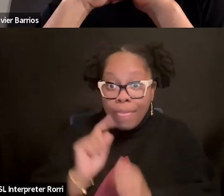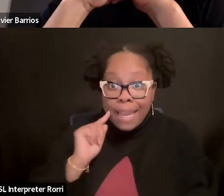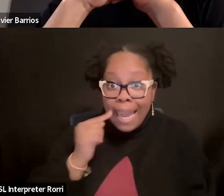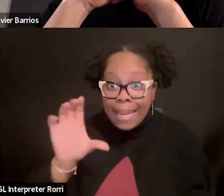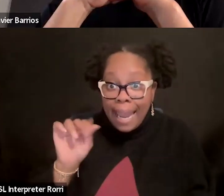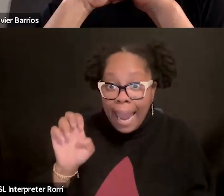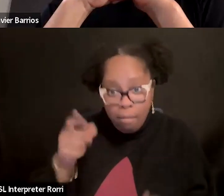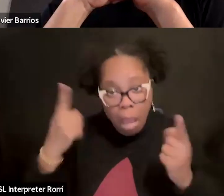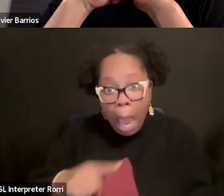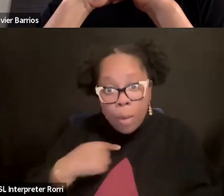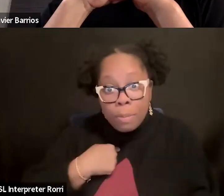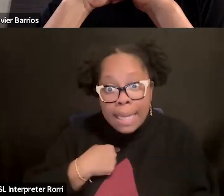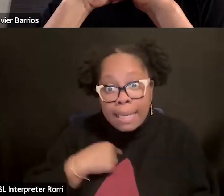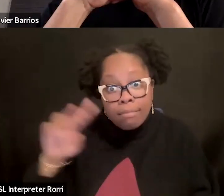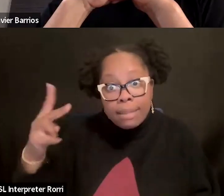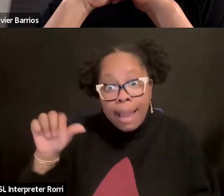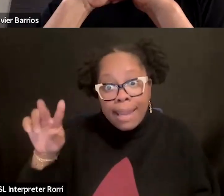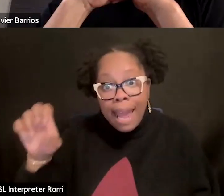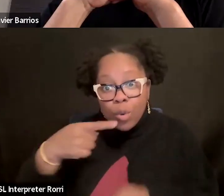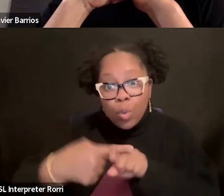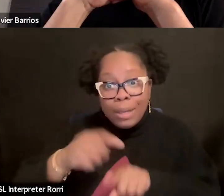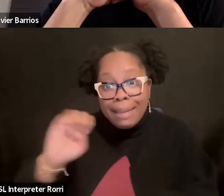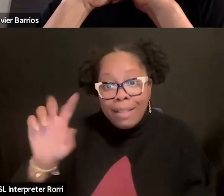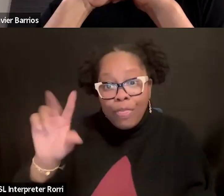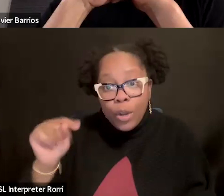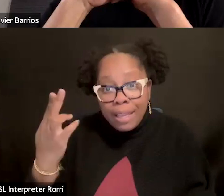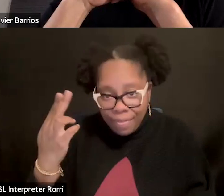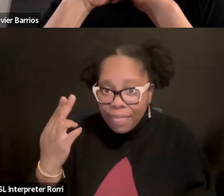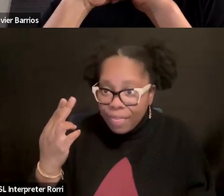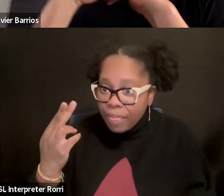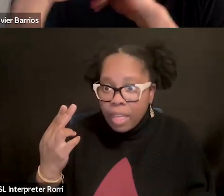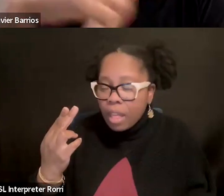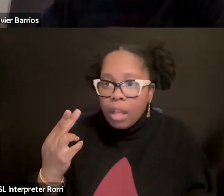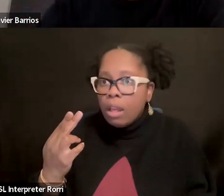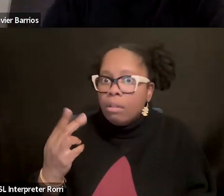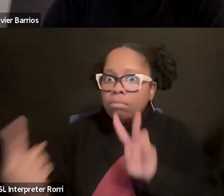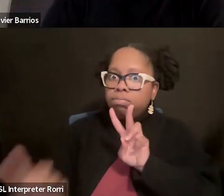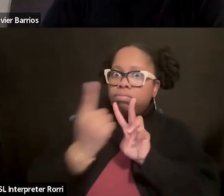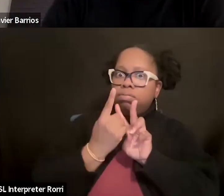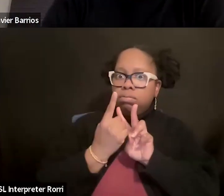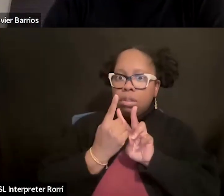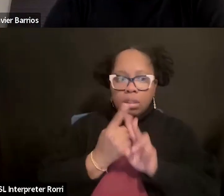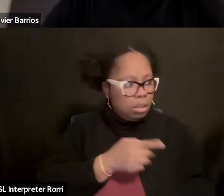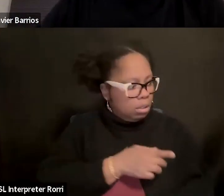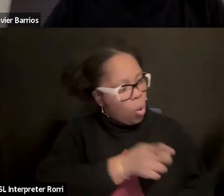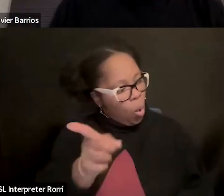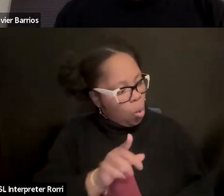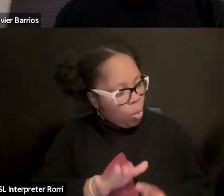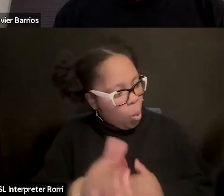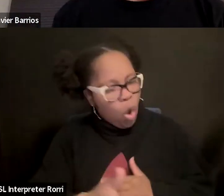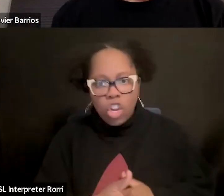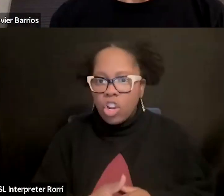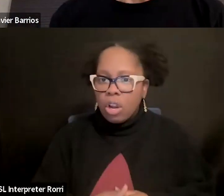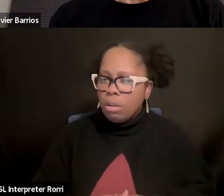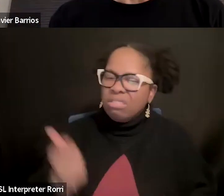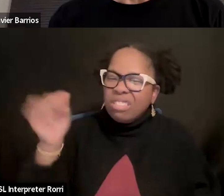me on 2nd Avenue and East 30th Street with Earl, and we got approached, and it was like, he can wait around the corner. Like, this is like in 1970,